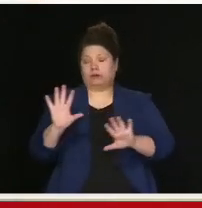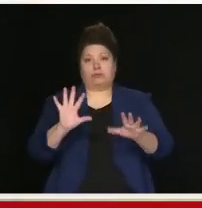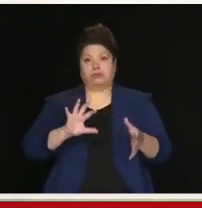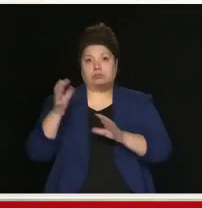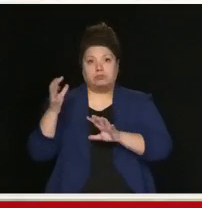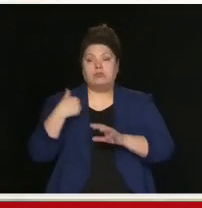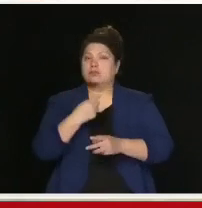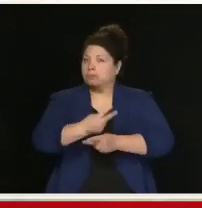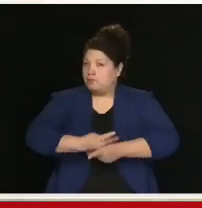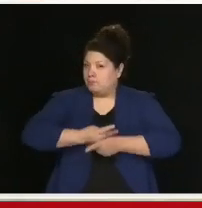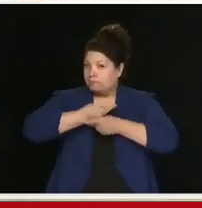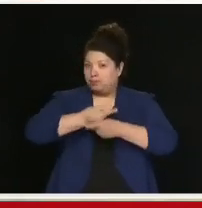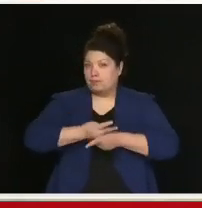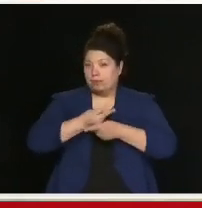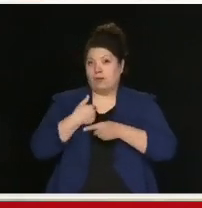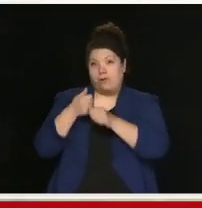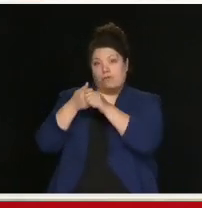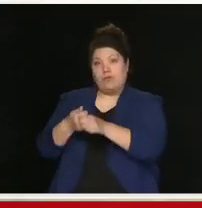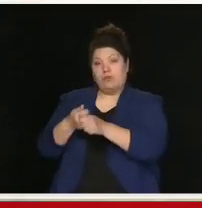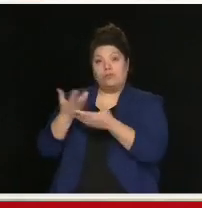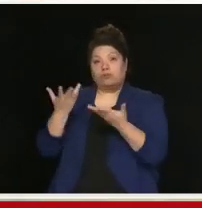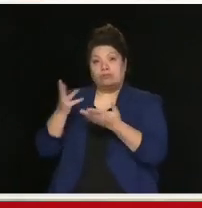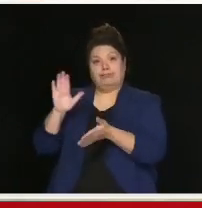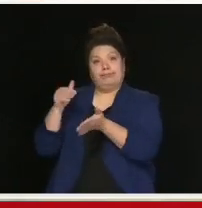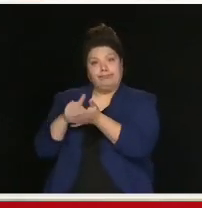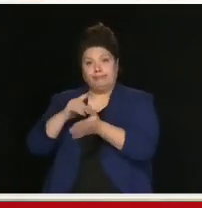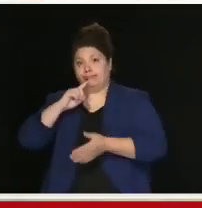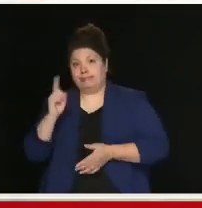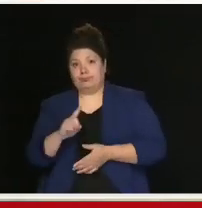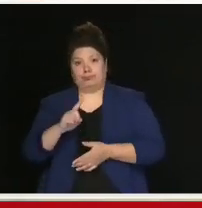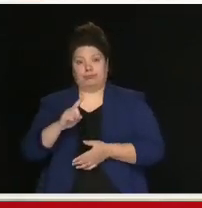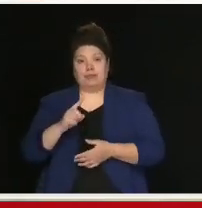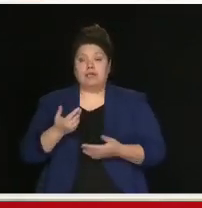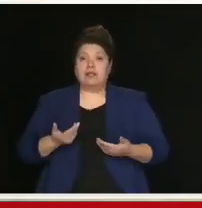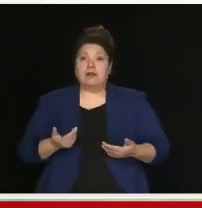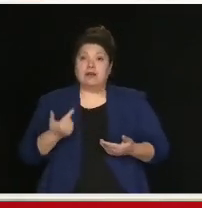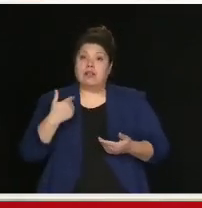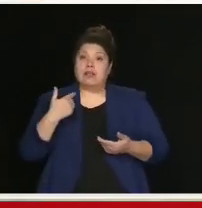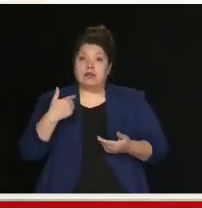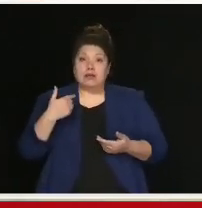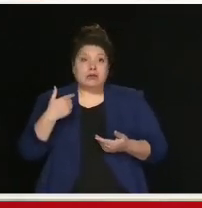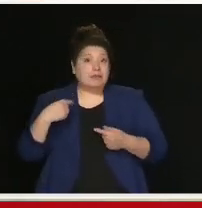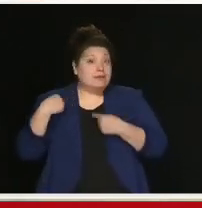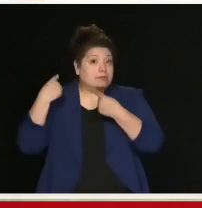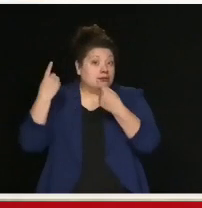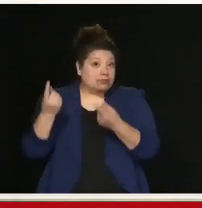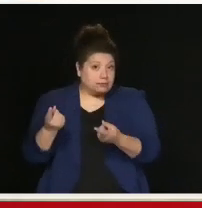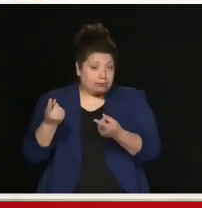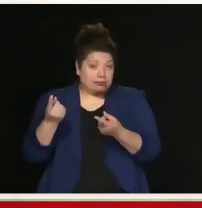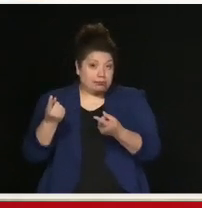follow the experts' recommendations. Since the beginning of this crisis, we are learning